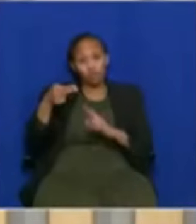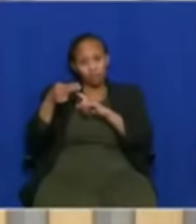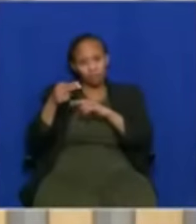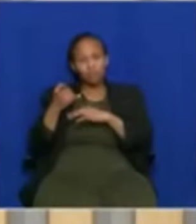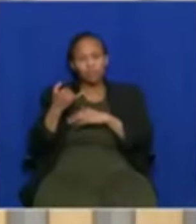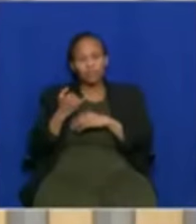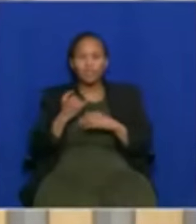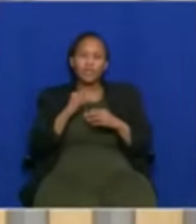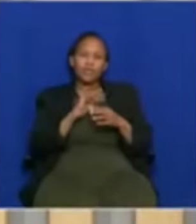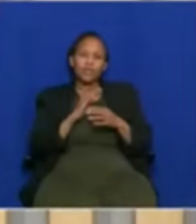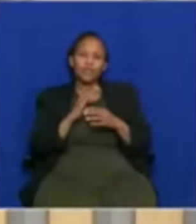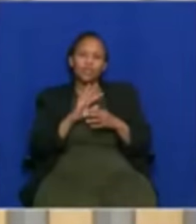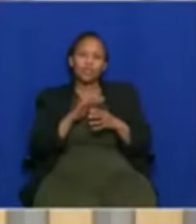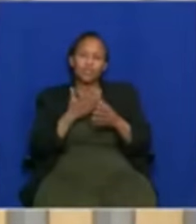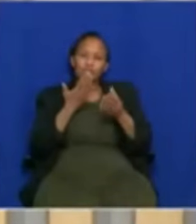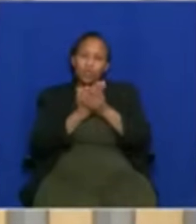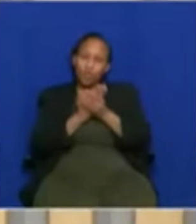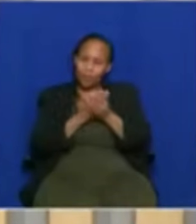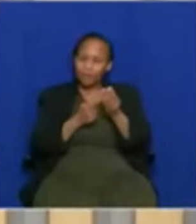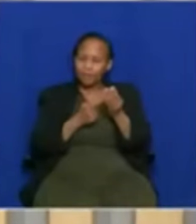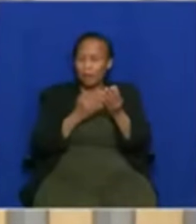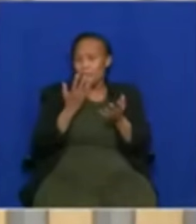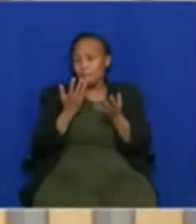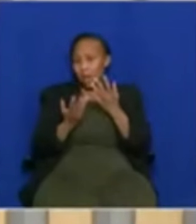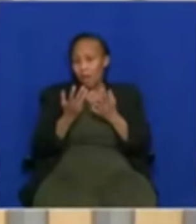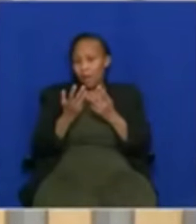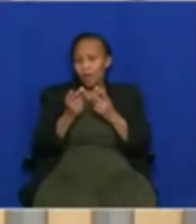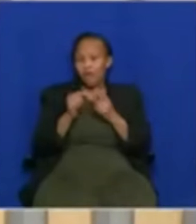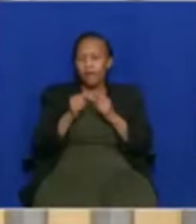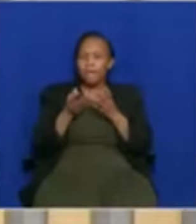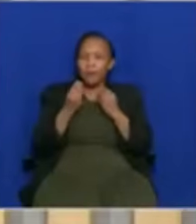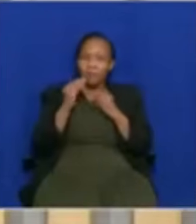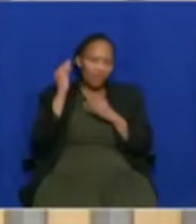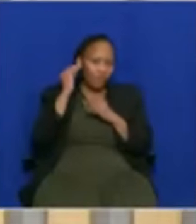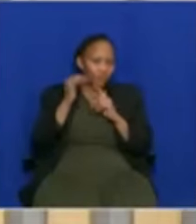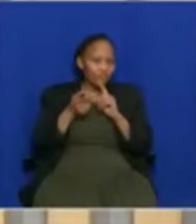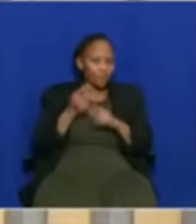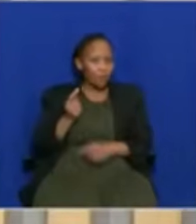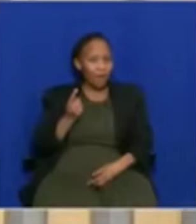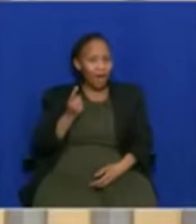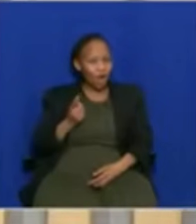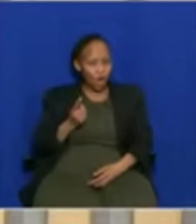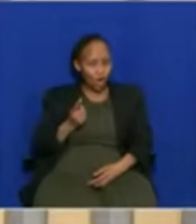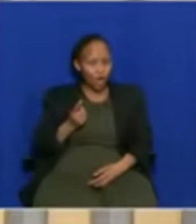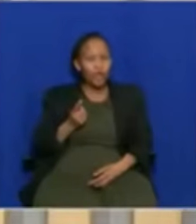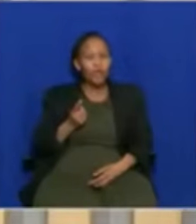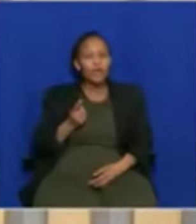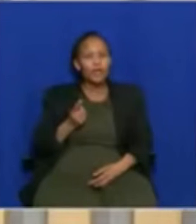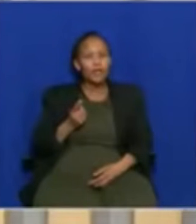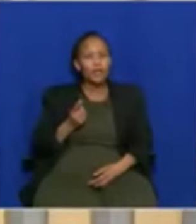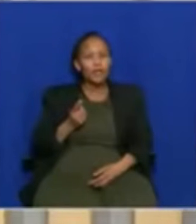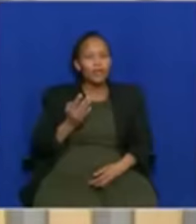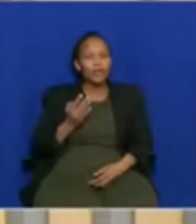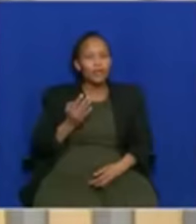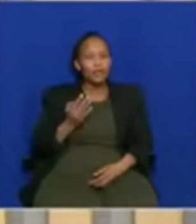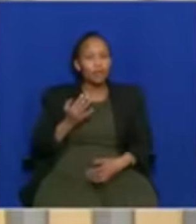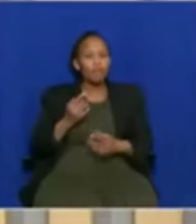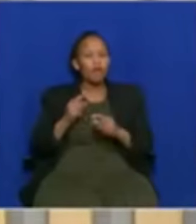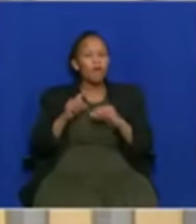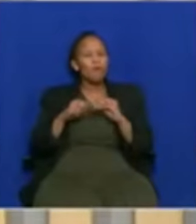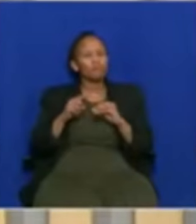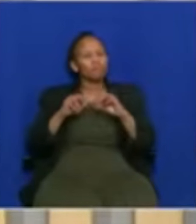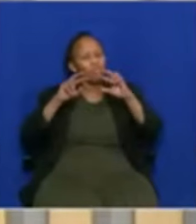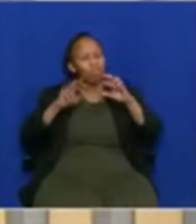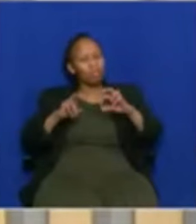I could have got that information from her at the beginning stage of this investigation that's conducted. But where do I have to